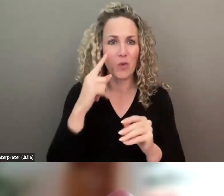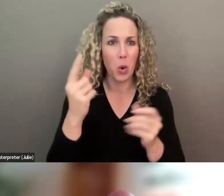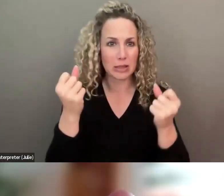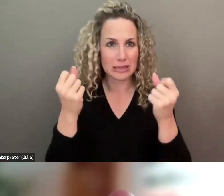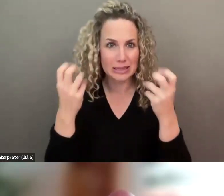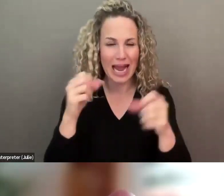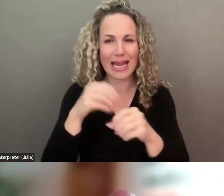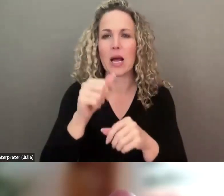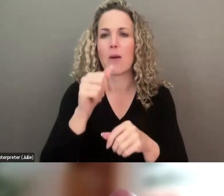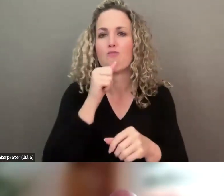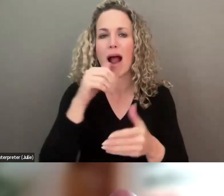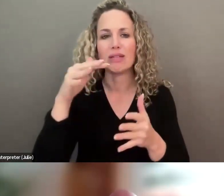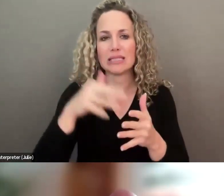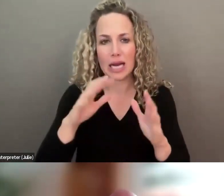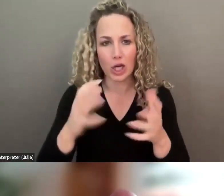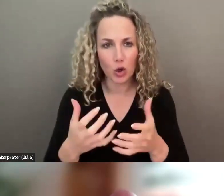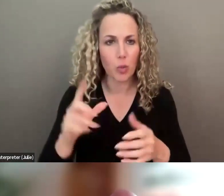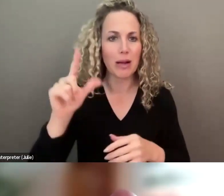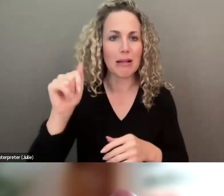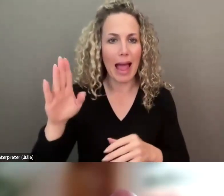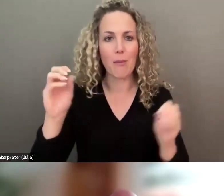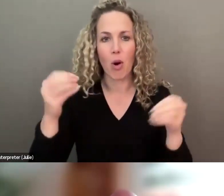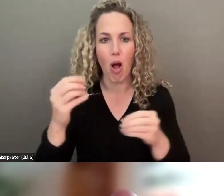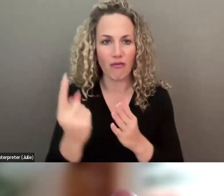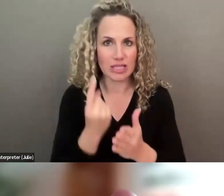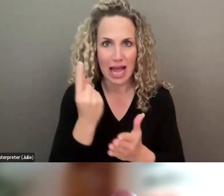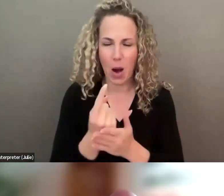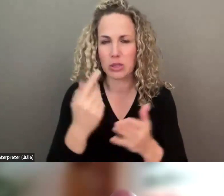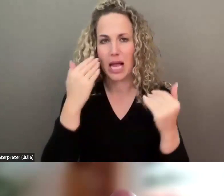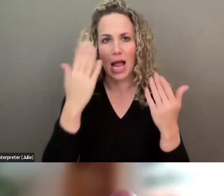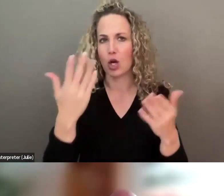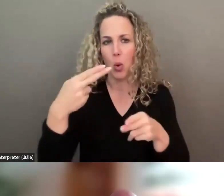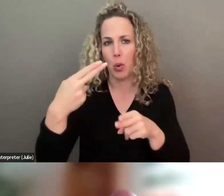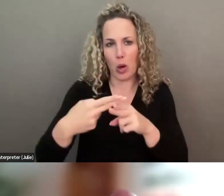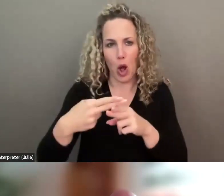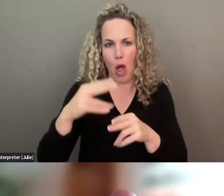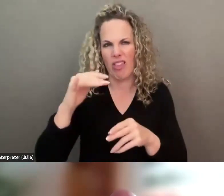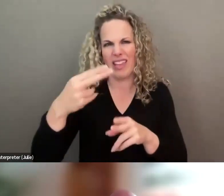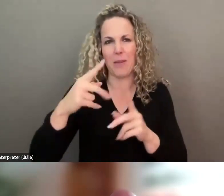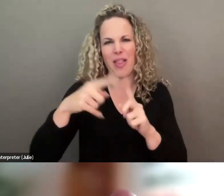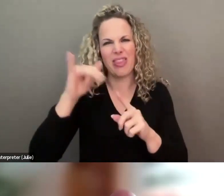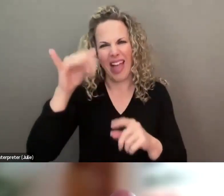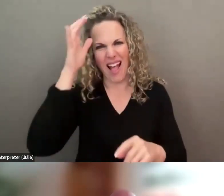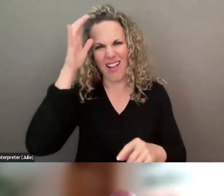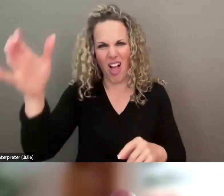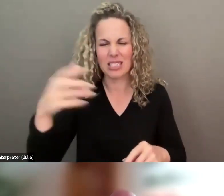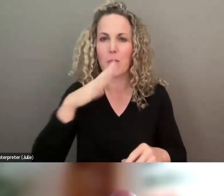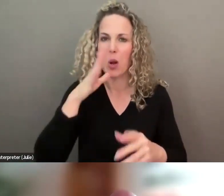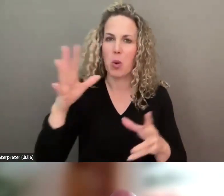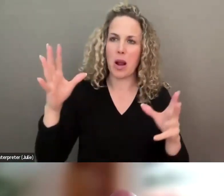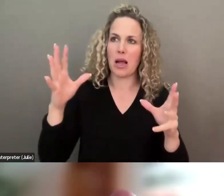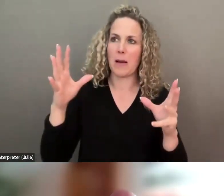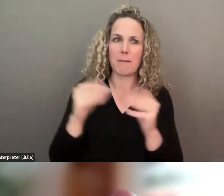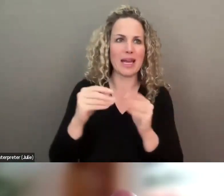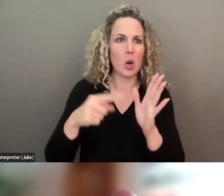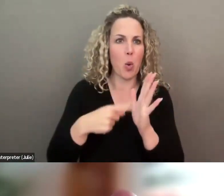private study group or a lab or office hours. I don't quite know what we're going to call it yet, but it's that concept, where we will meet once to